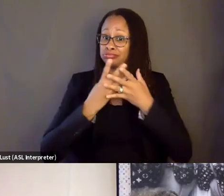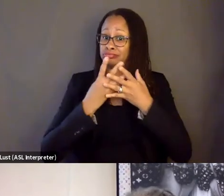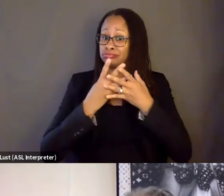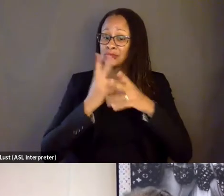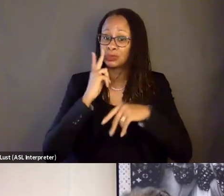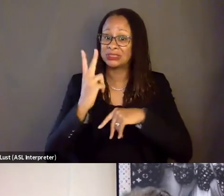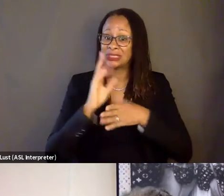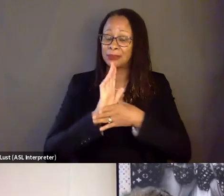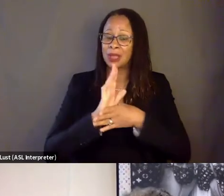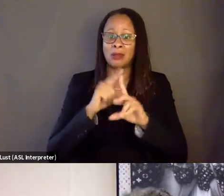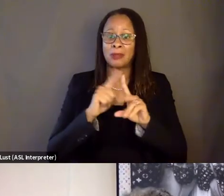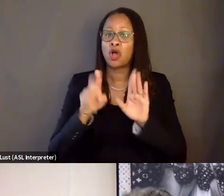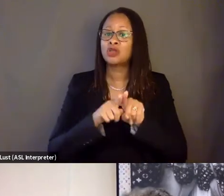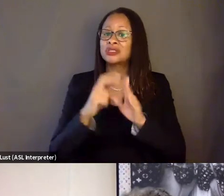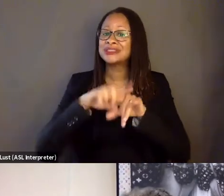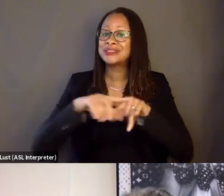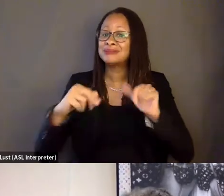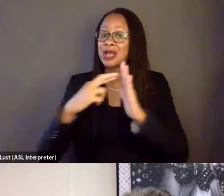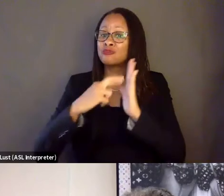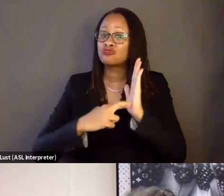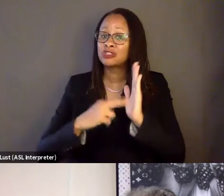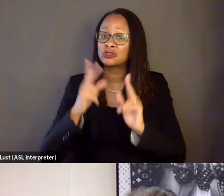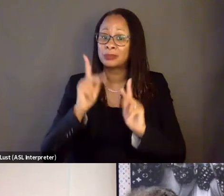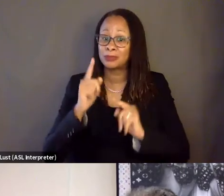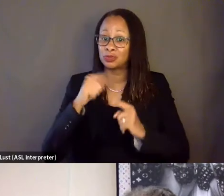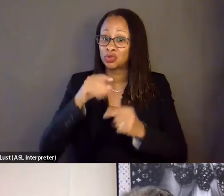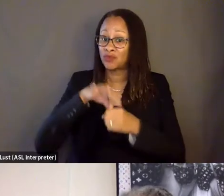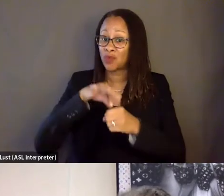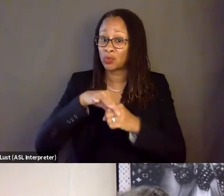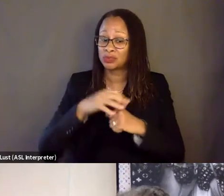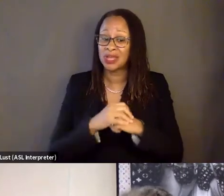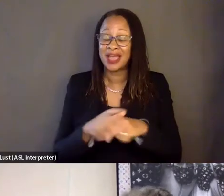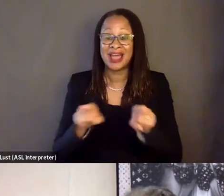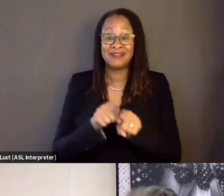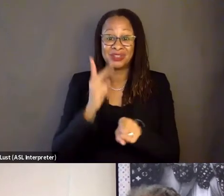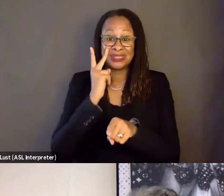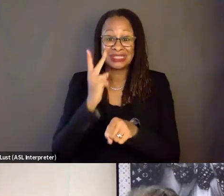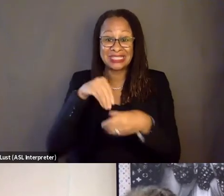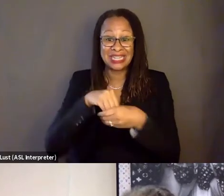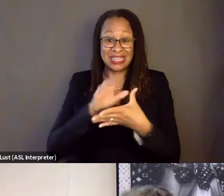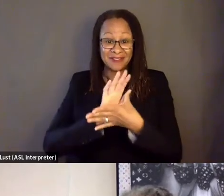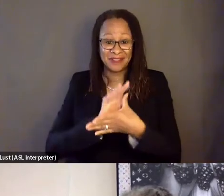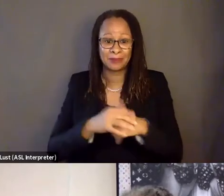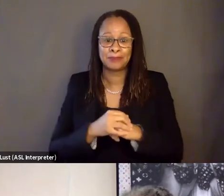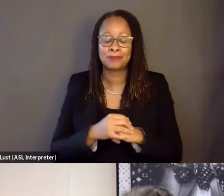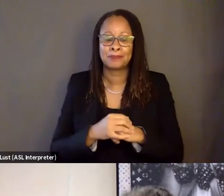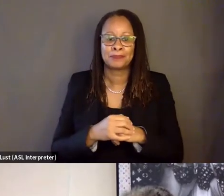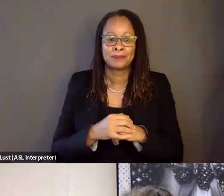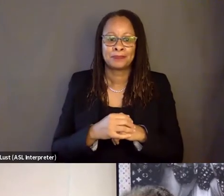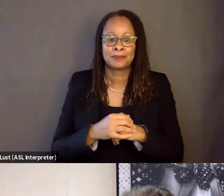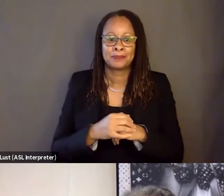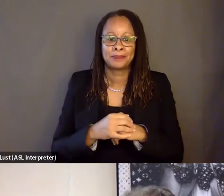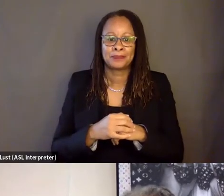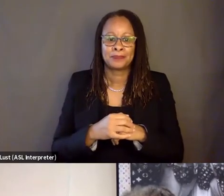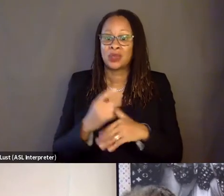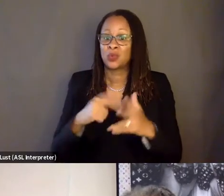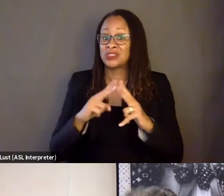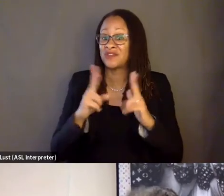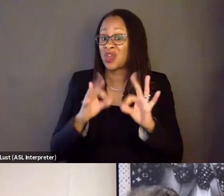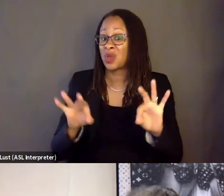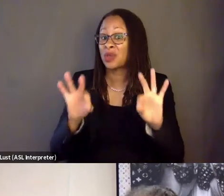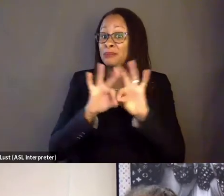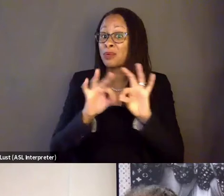but registering people. It is, you know, I think as you've seen in the film, and what's very